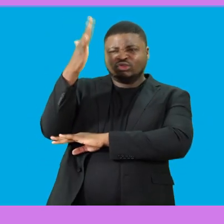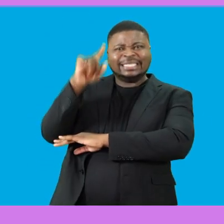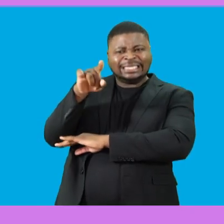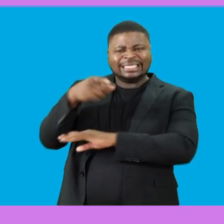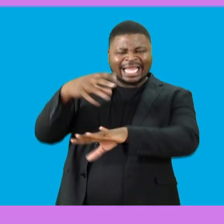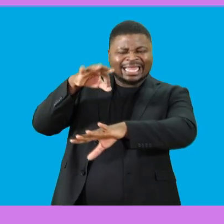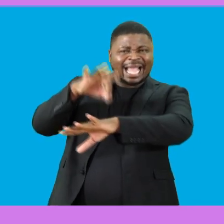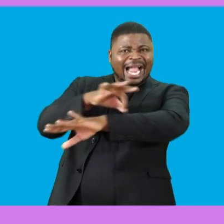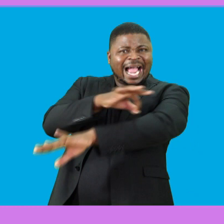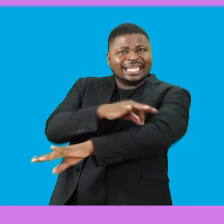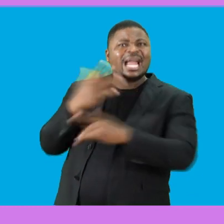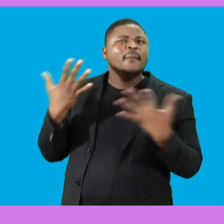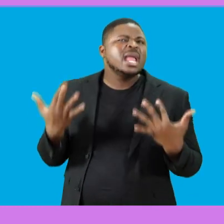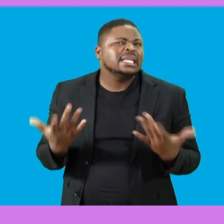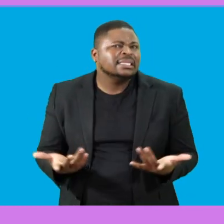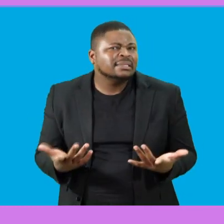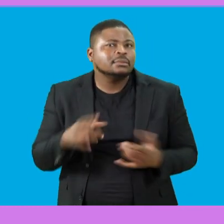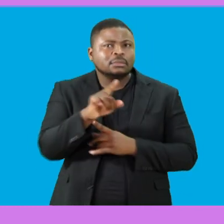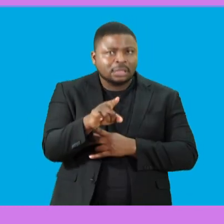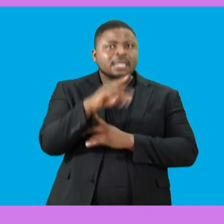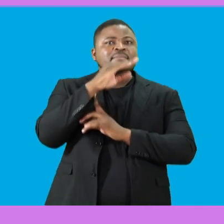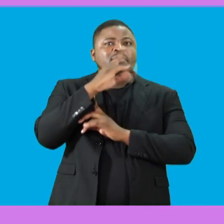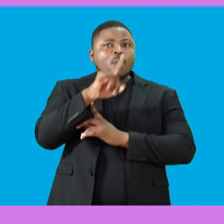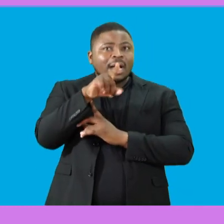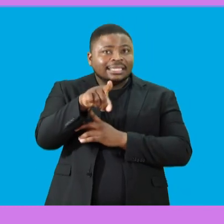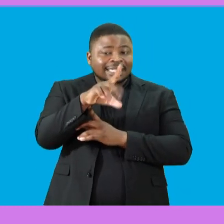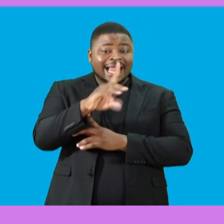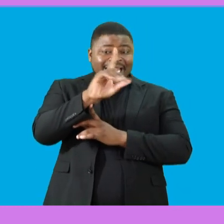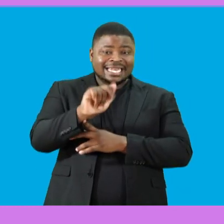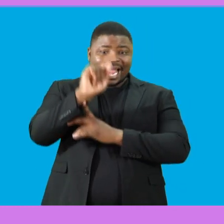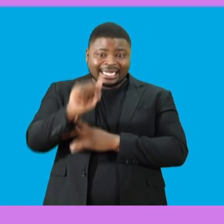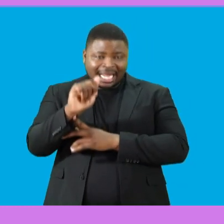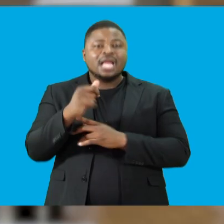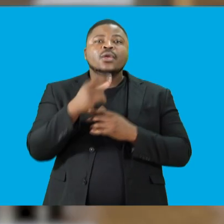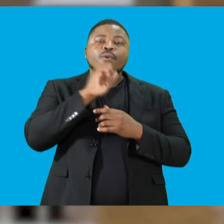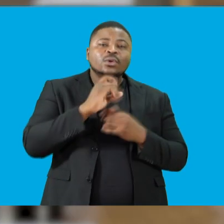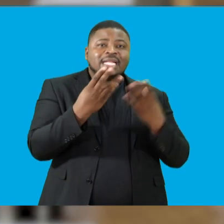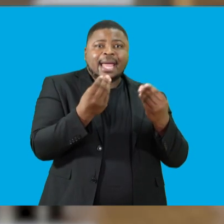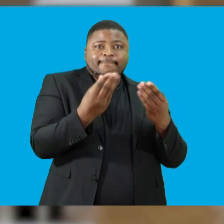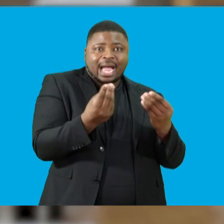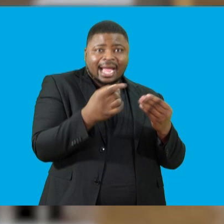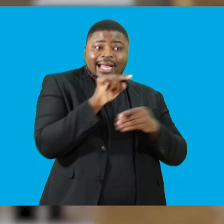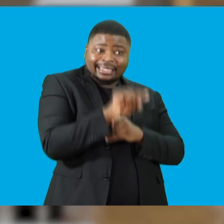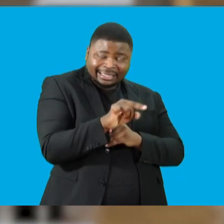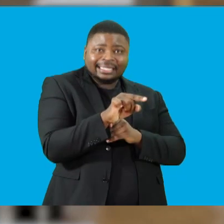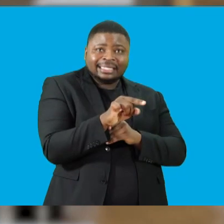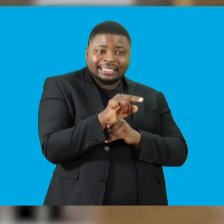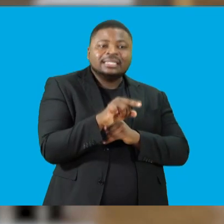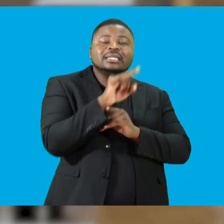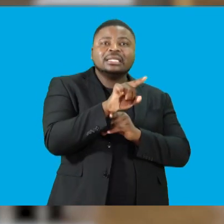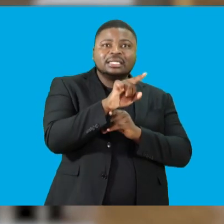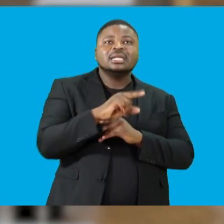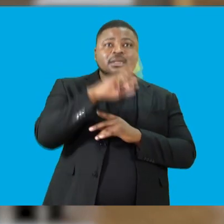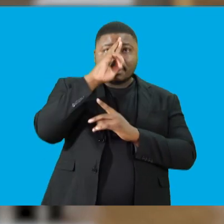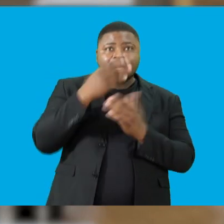garden can be literally counted, and we cannot have half a tree. So it means that that type of data is numerical. And if it is numerical, data